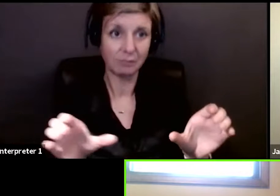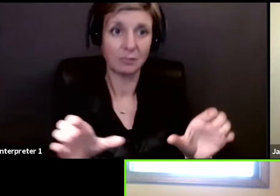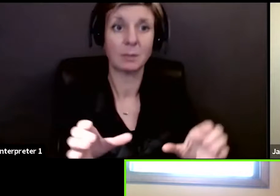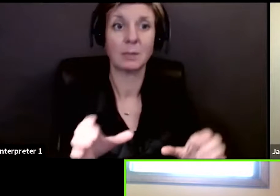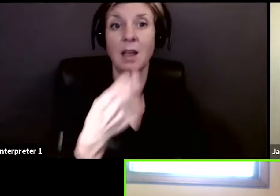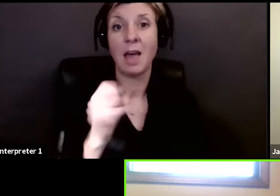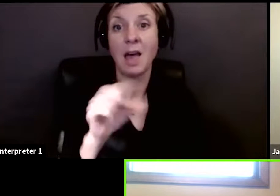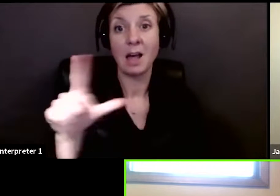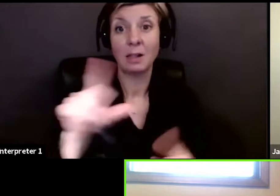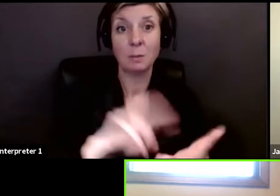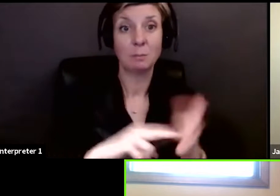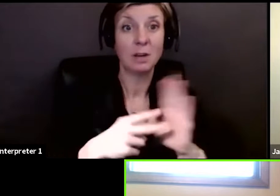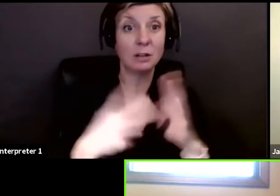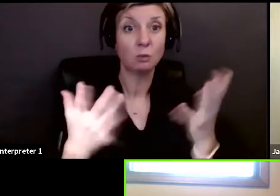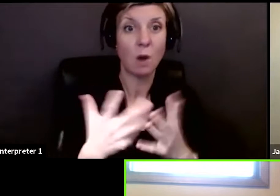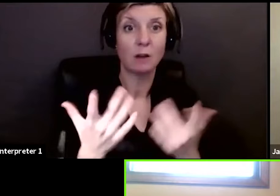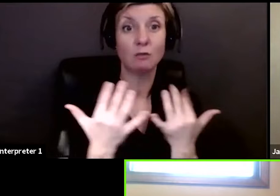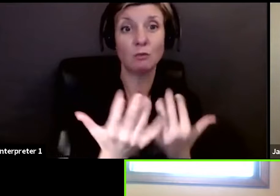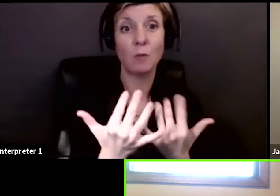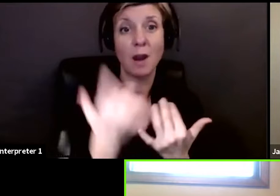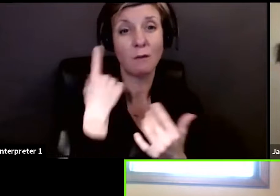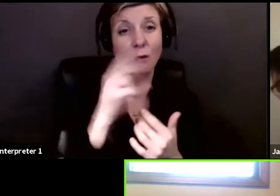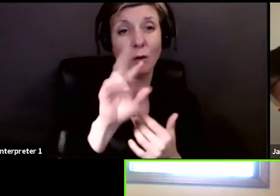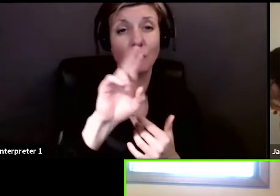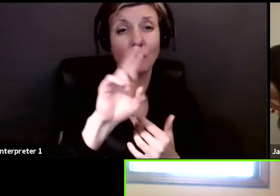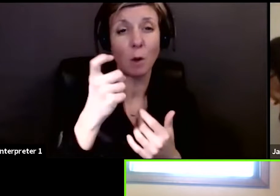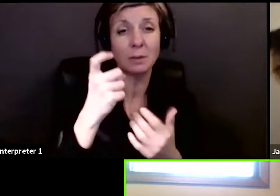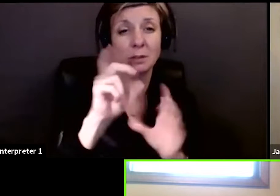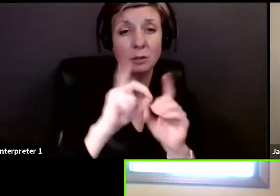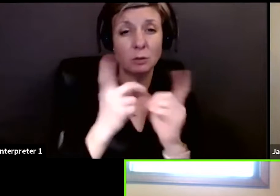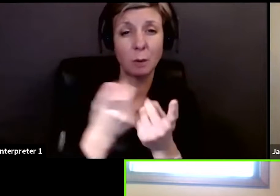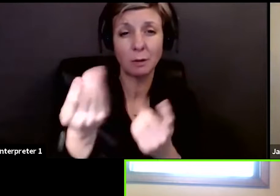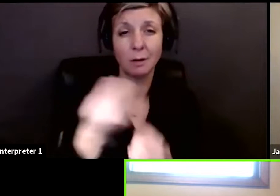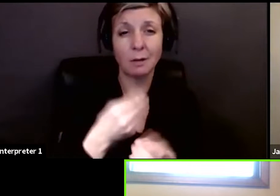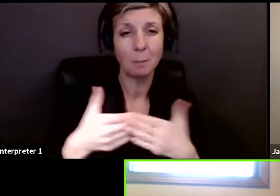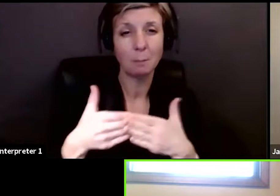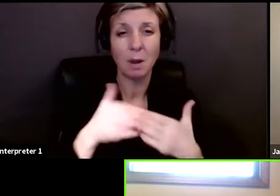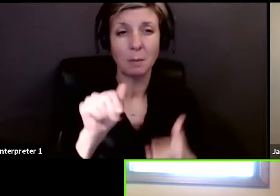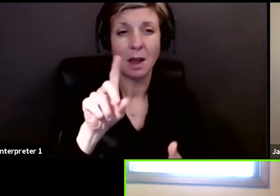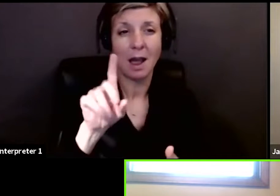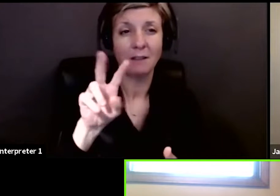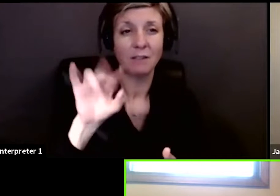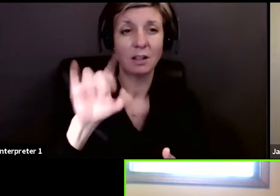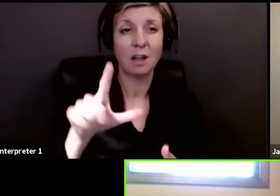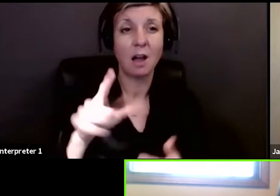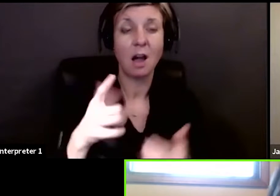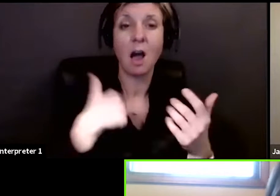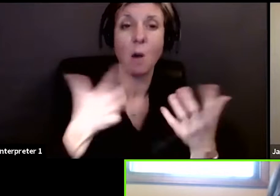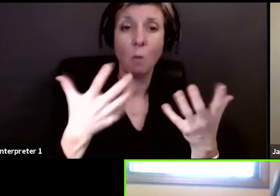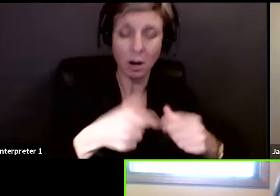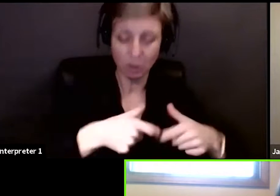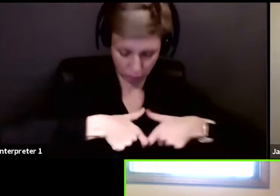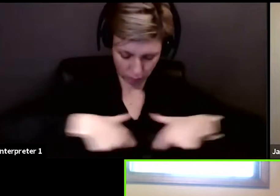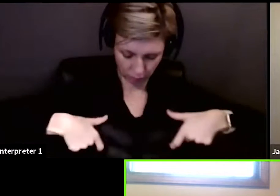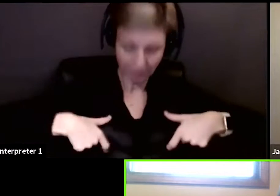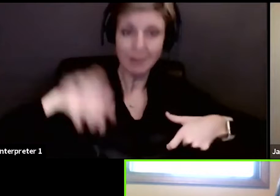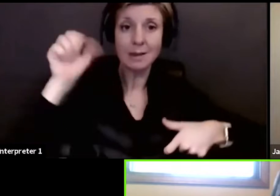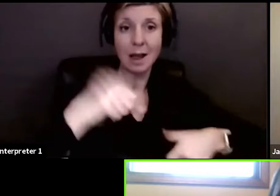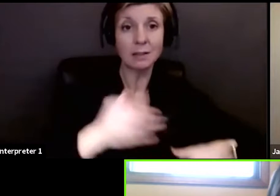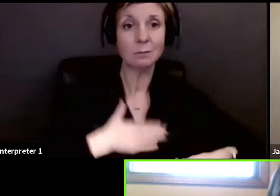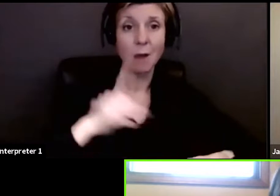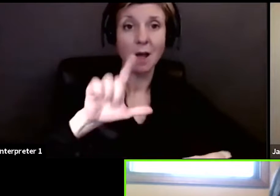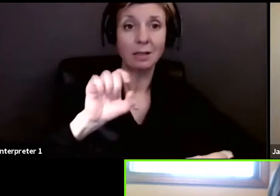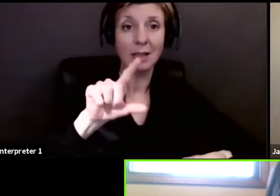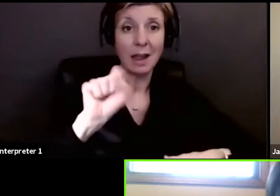to let you have a little baby Advil. And I need a shirt that says, yes, my legs work. No, I do not want to walk again